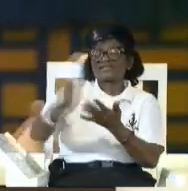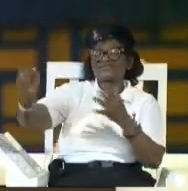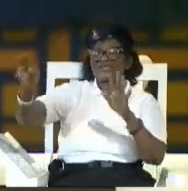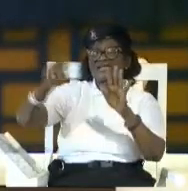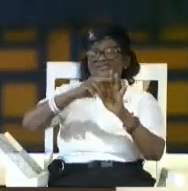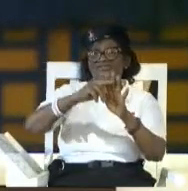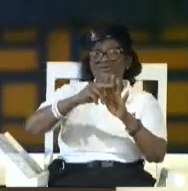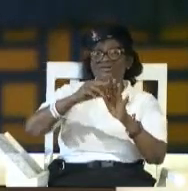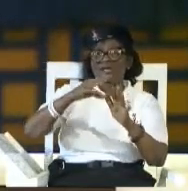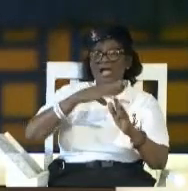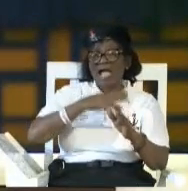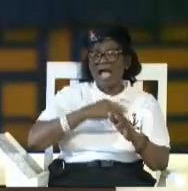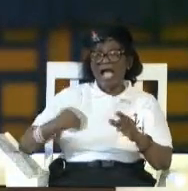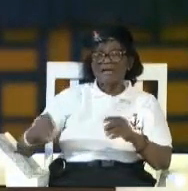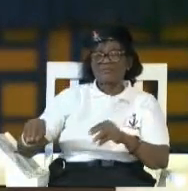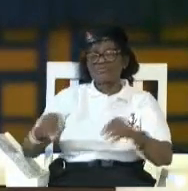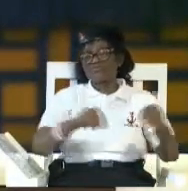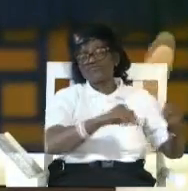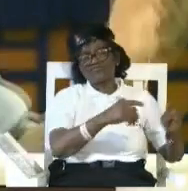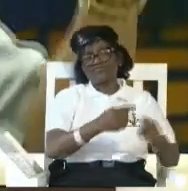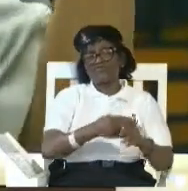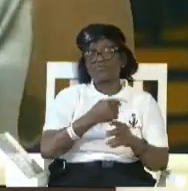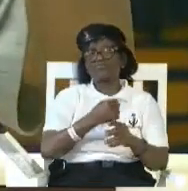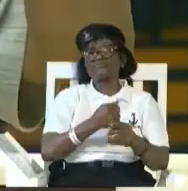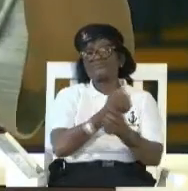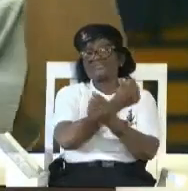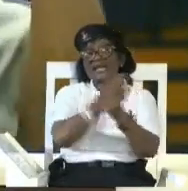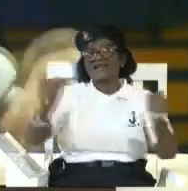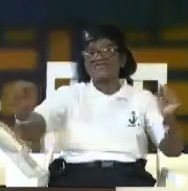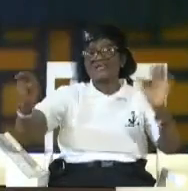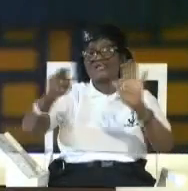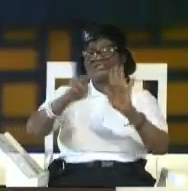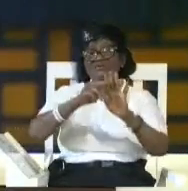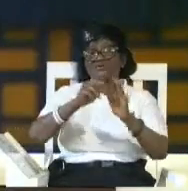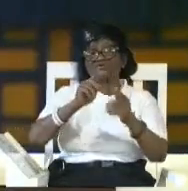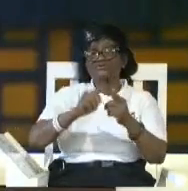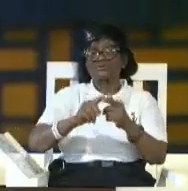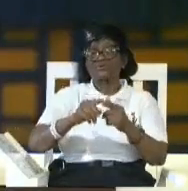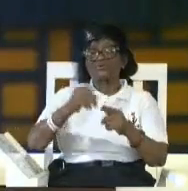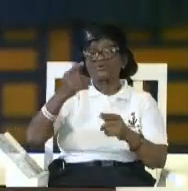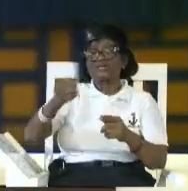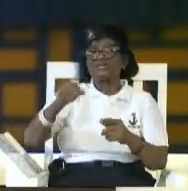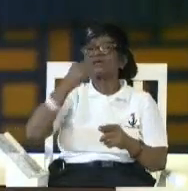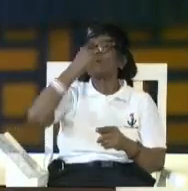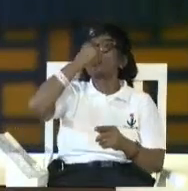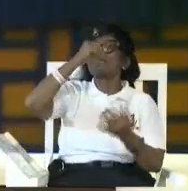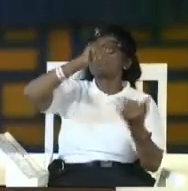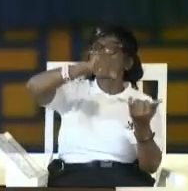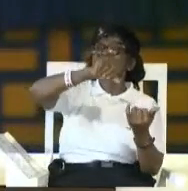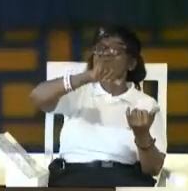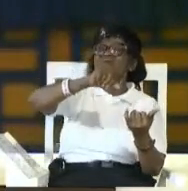And they moved from salvation to the baptism in the Holy Spirit.